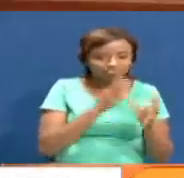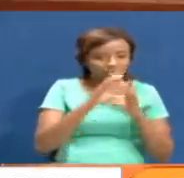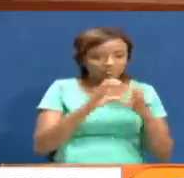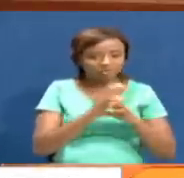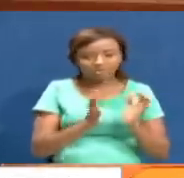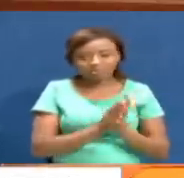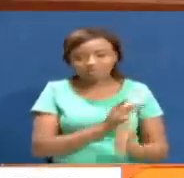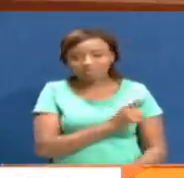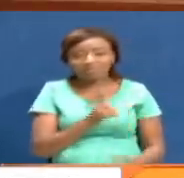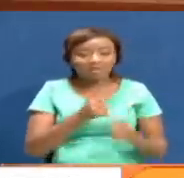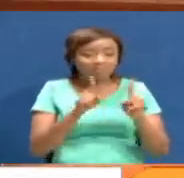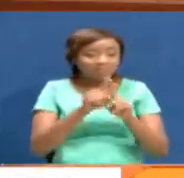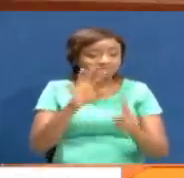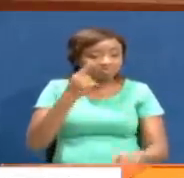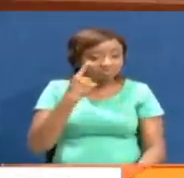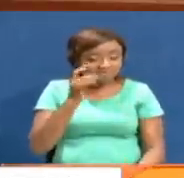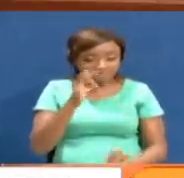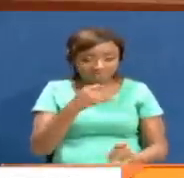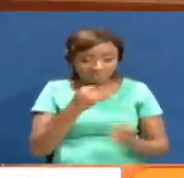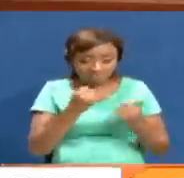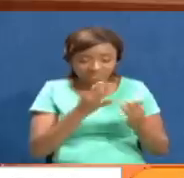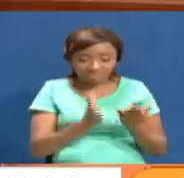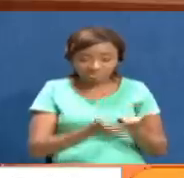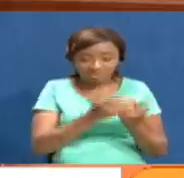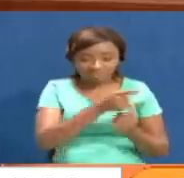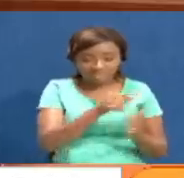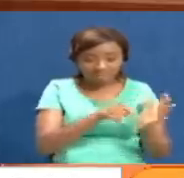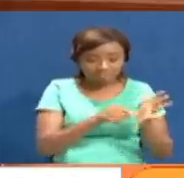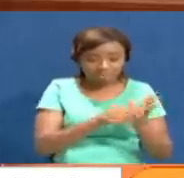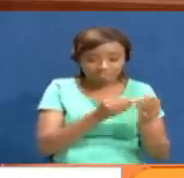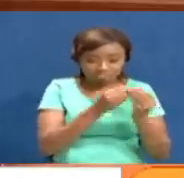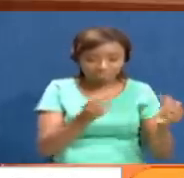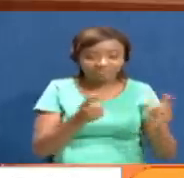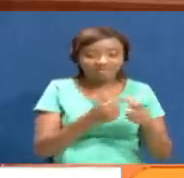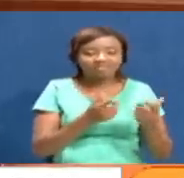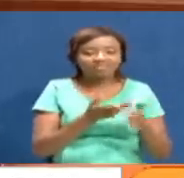reasonably. And if you sort out their problems, I believe they go